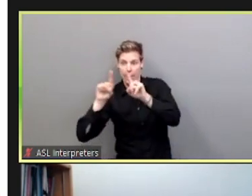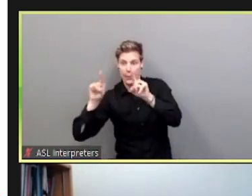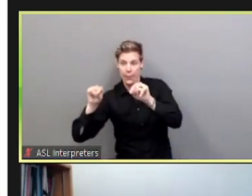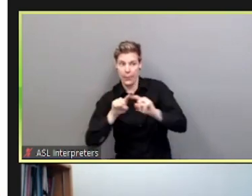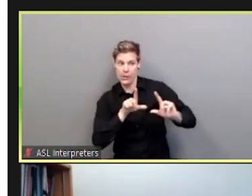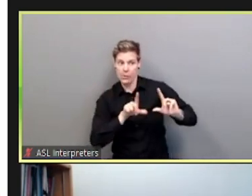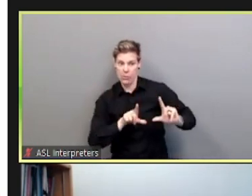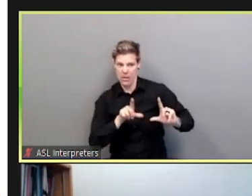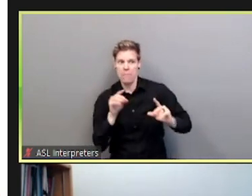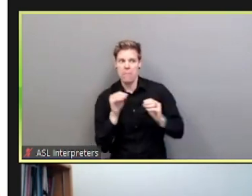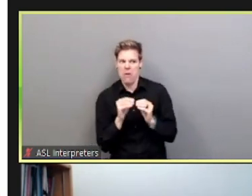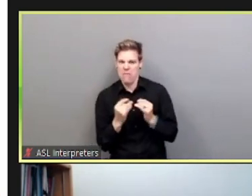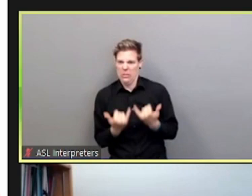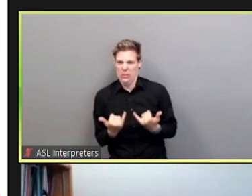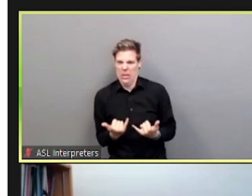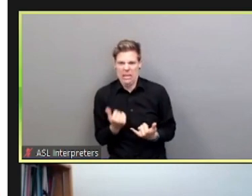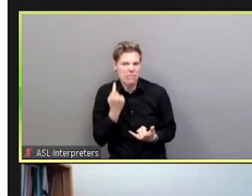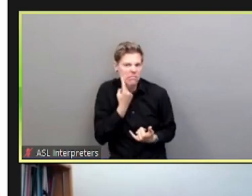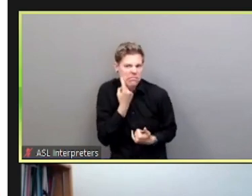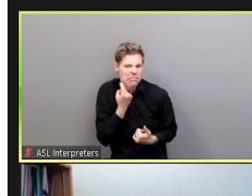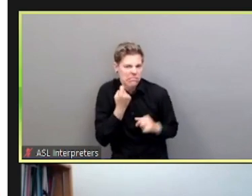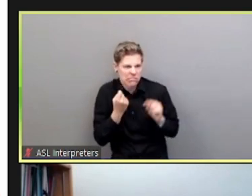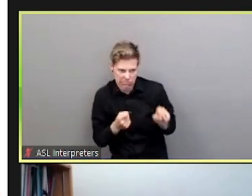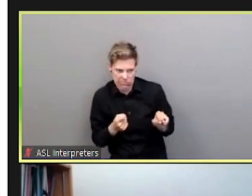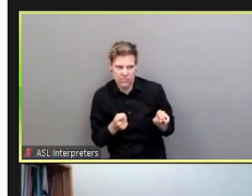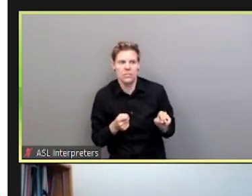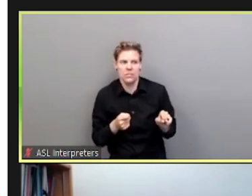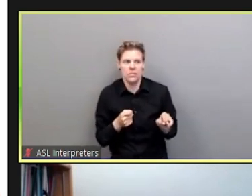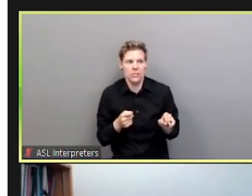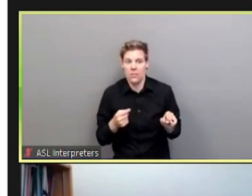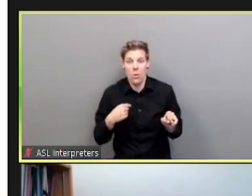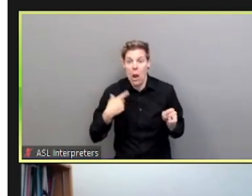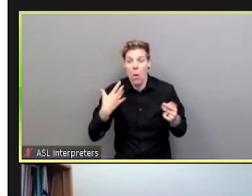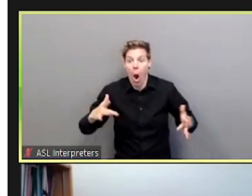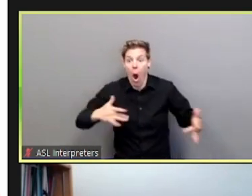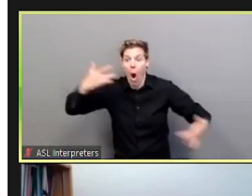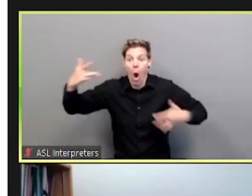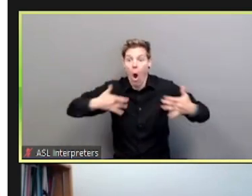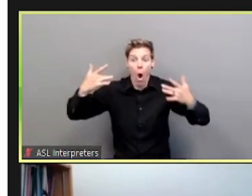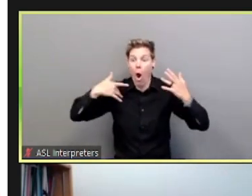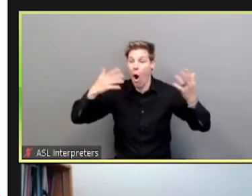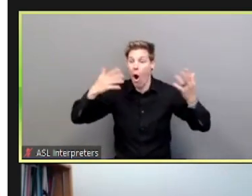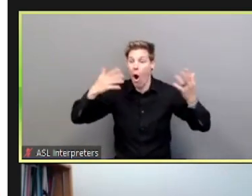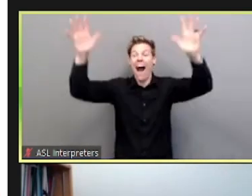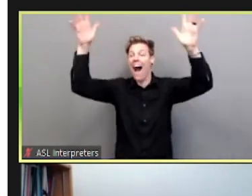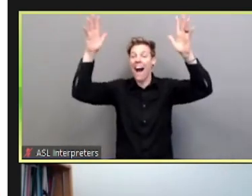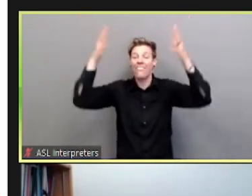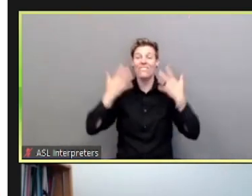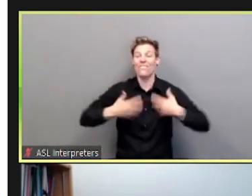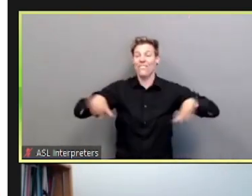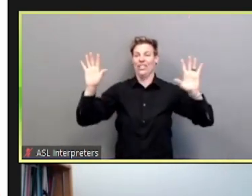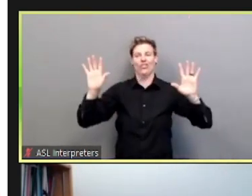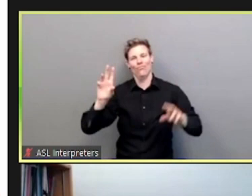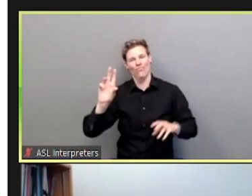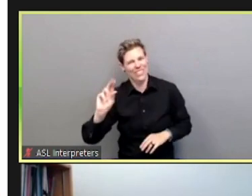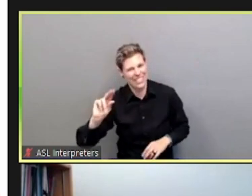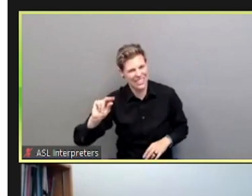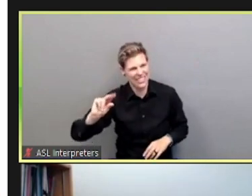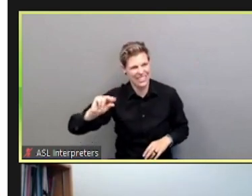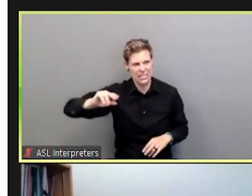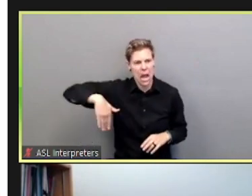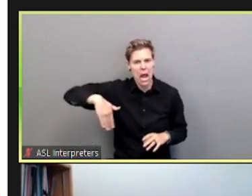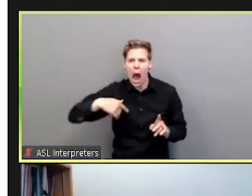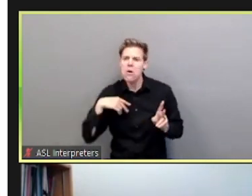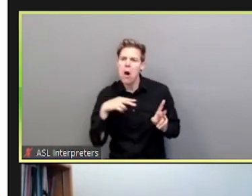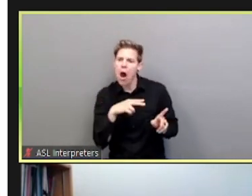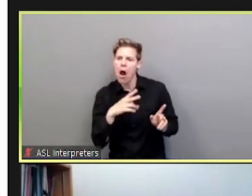we certainly don't want to celebrate too early, I do want to say that we're happy to see that